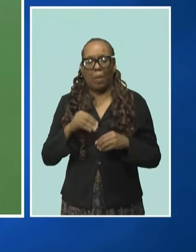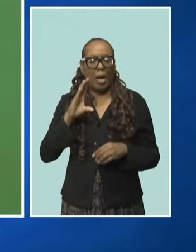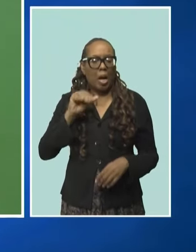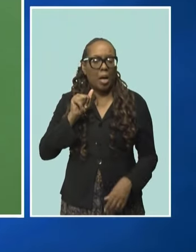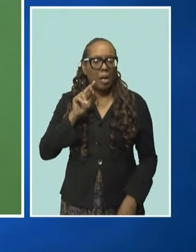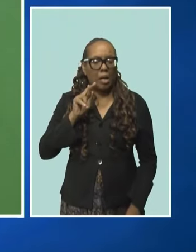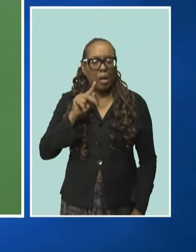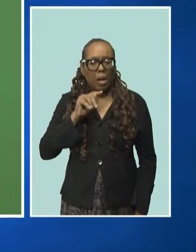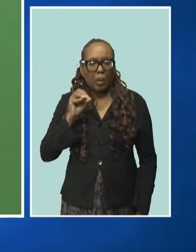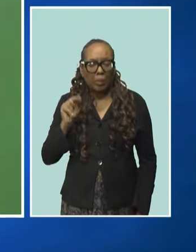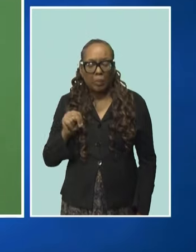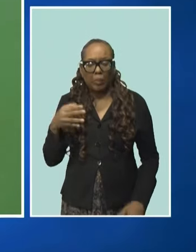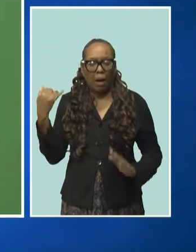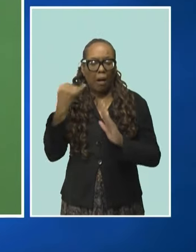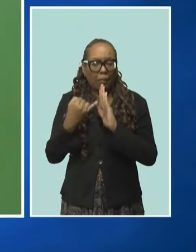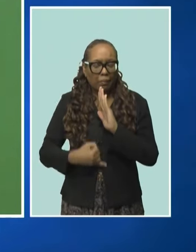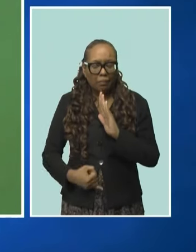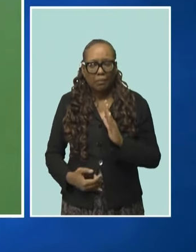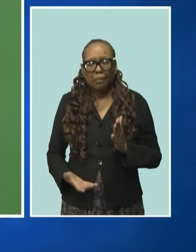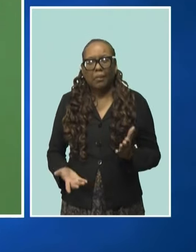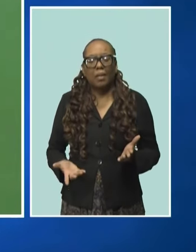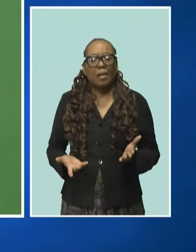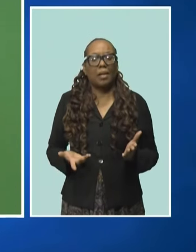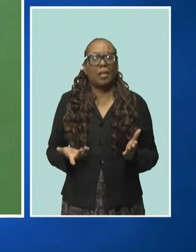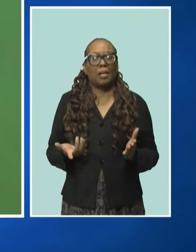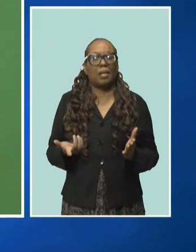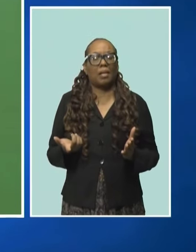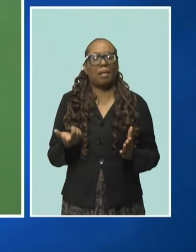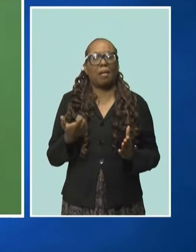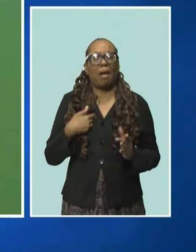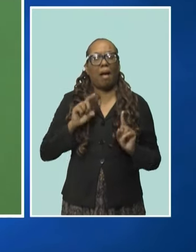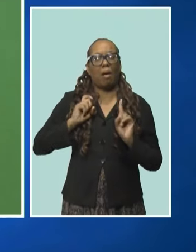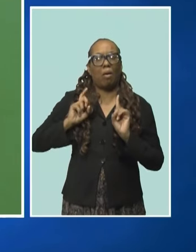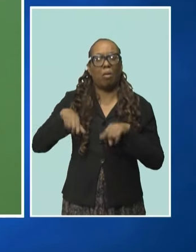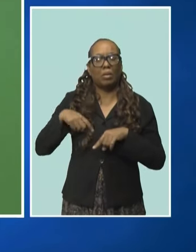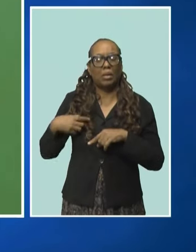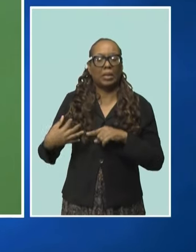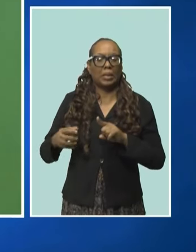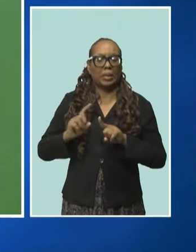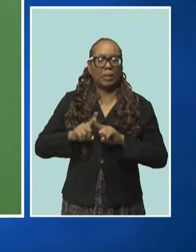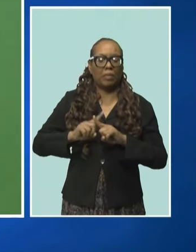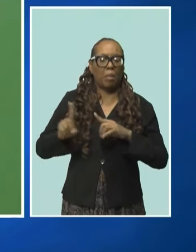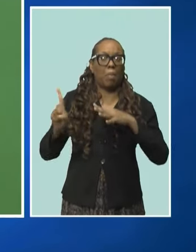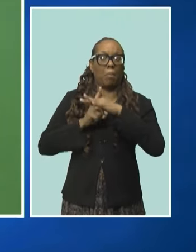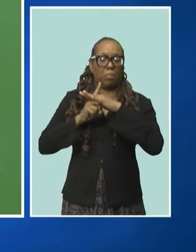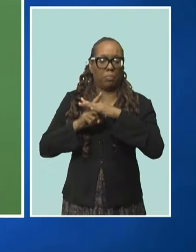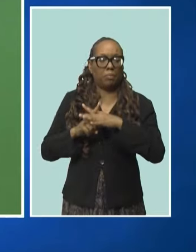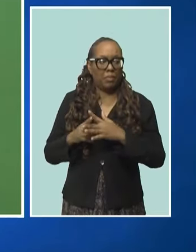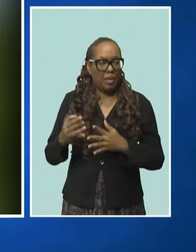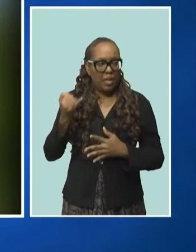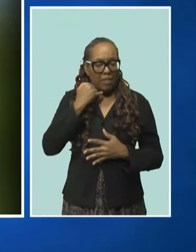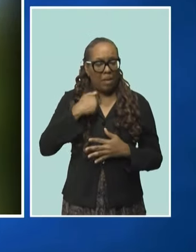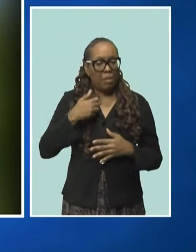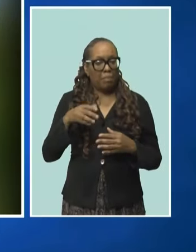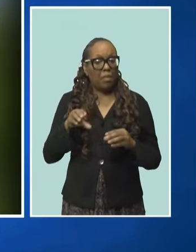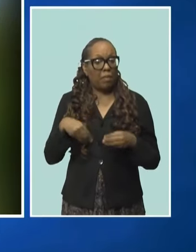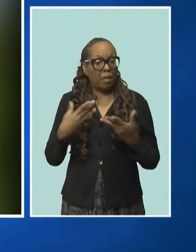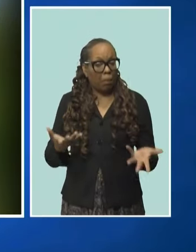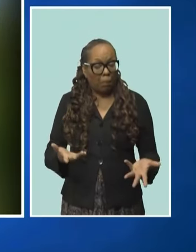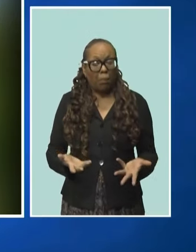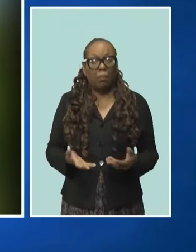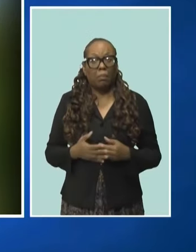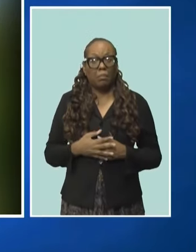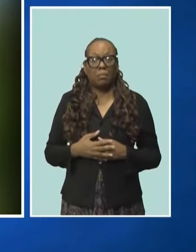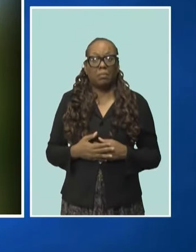art. And I go to a range of any of the pop-ups as long as I'm available at the time. Ms. Jackson has been